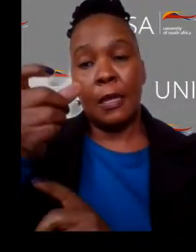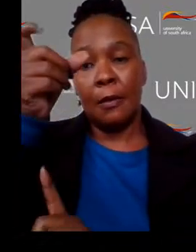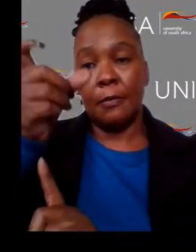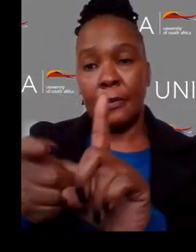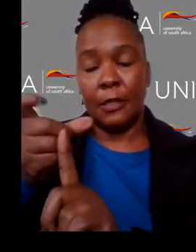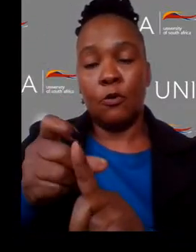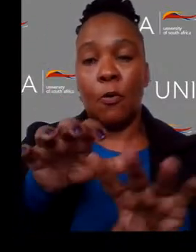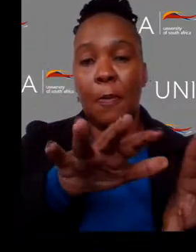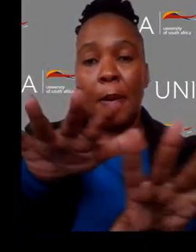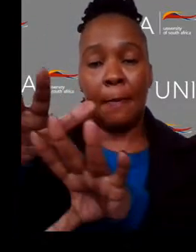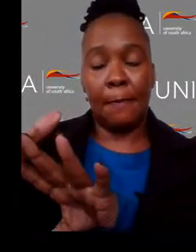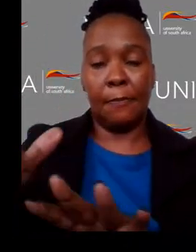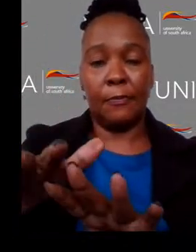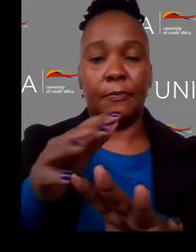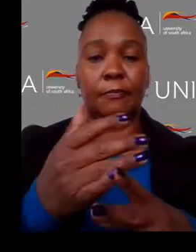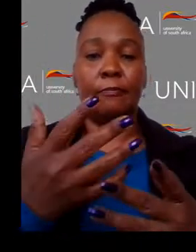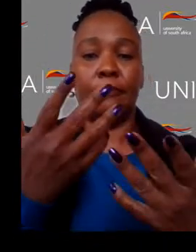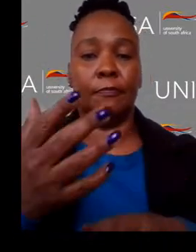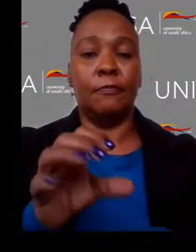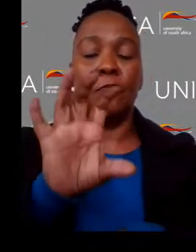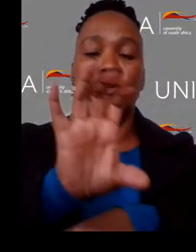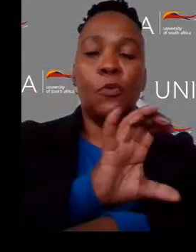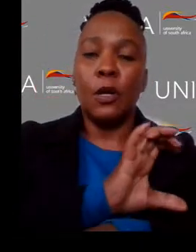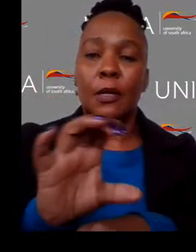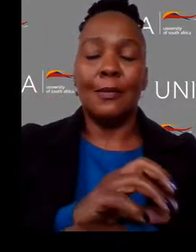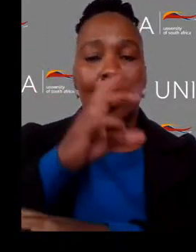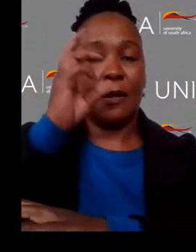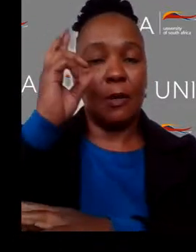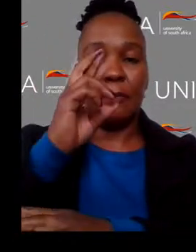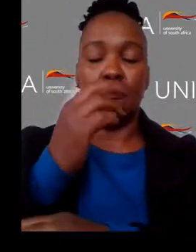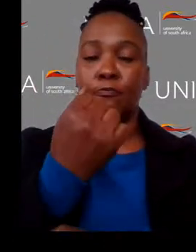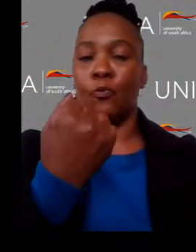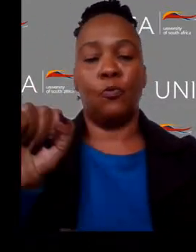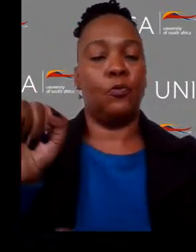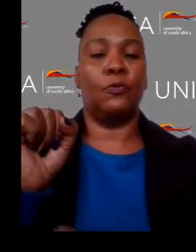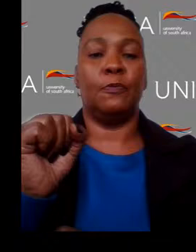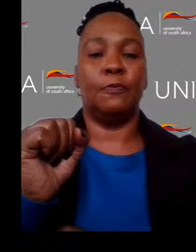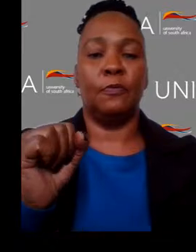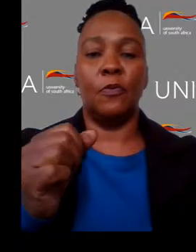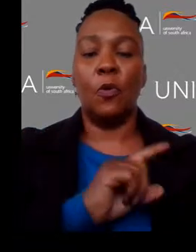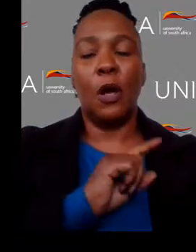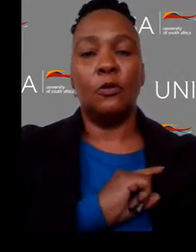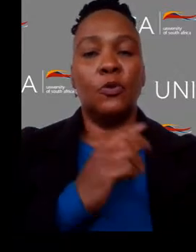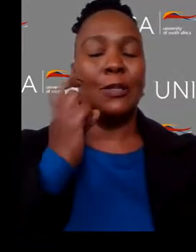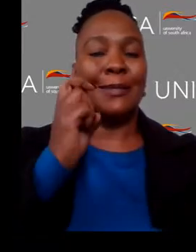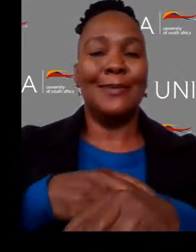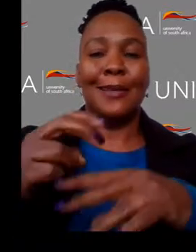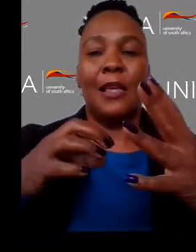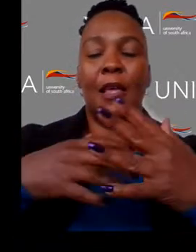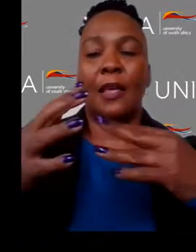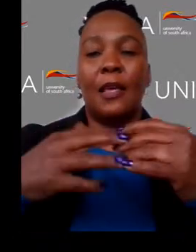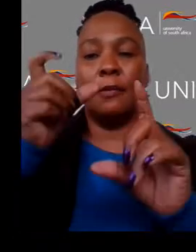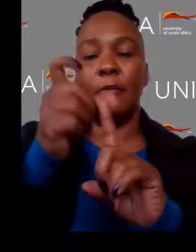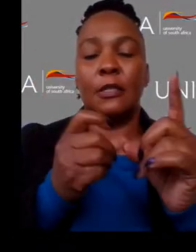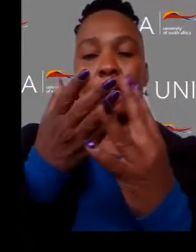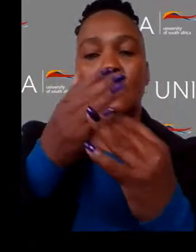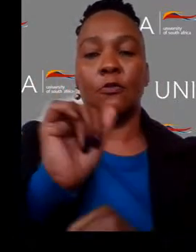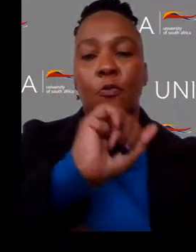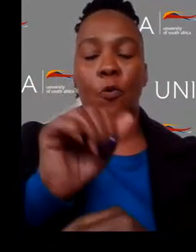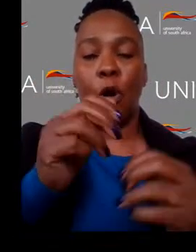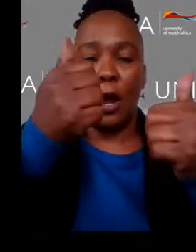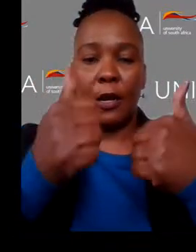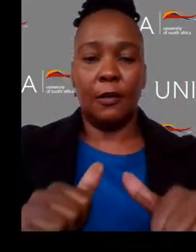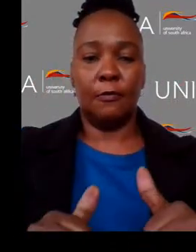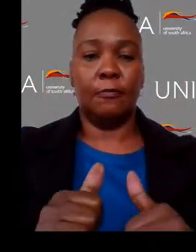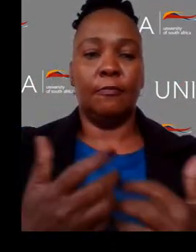public desktop perhaps, remember to rather select no, as you don't want anybody else to get access to your account. Now